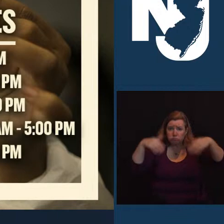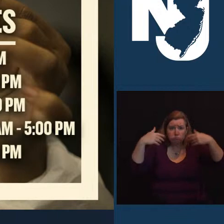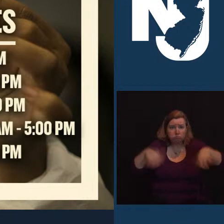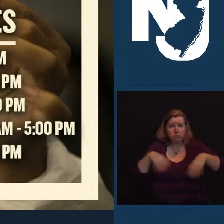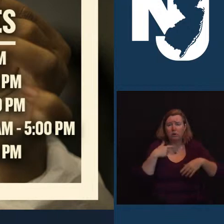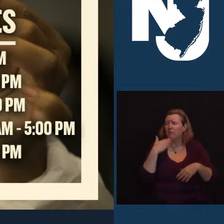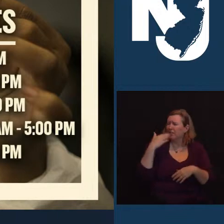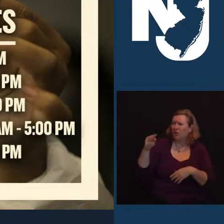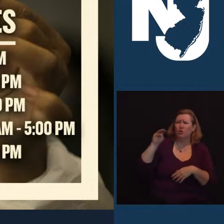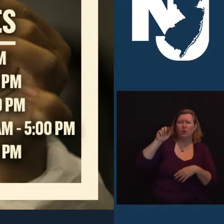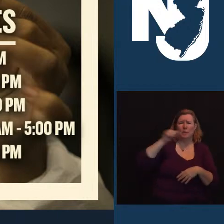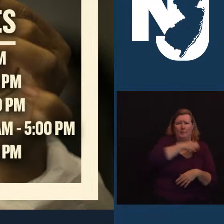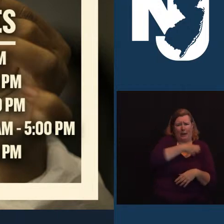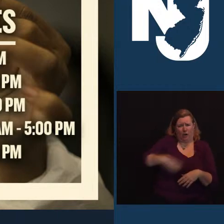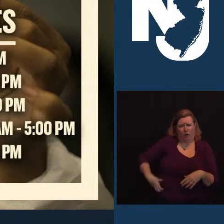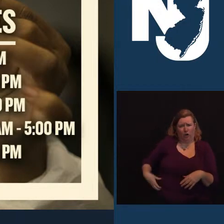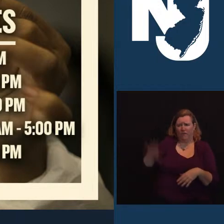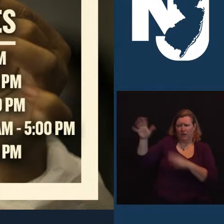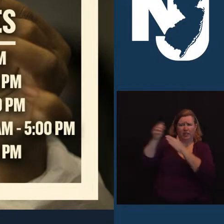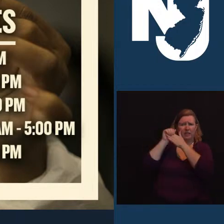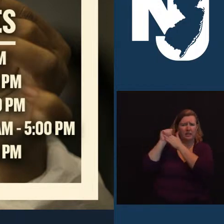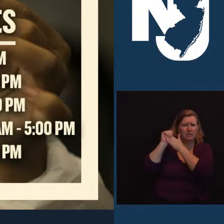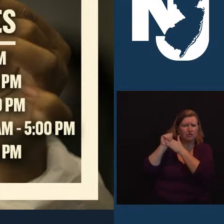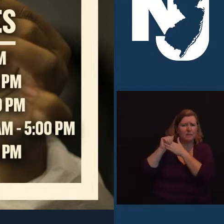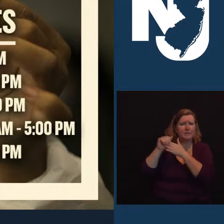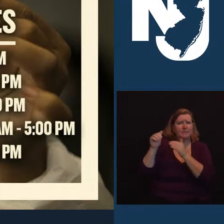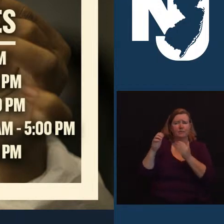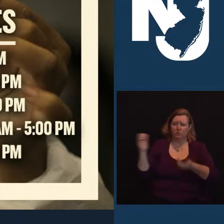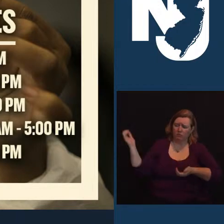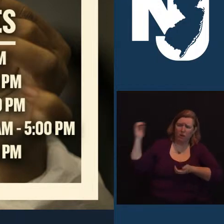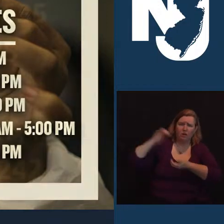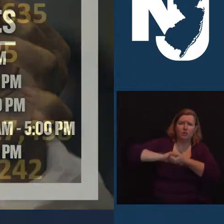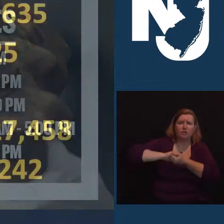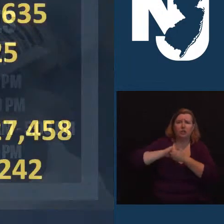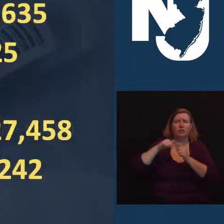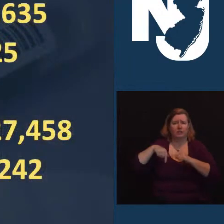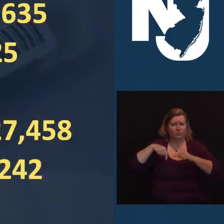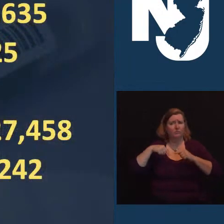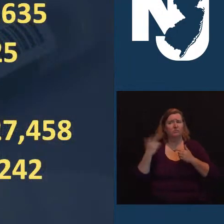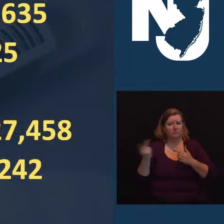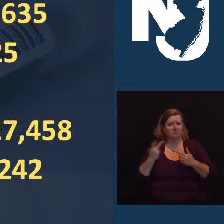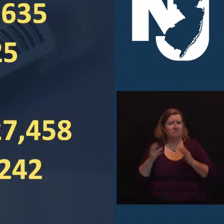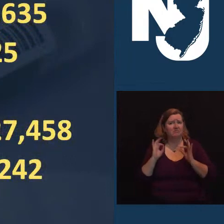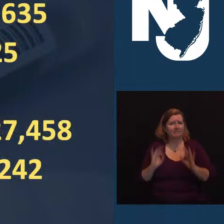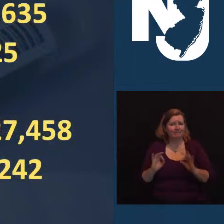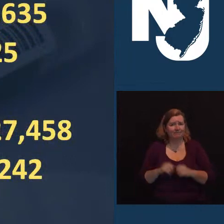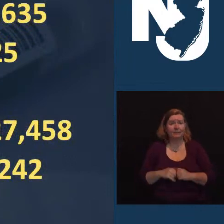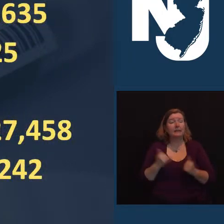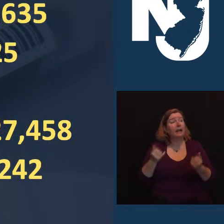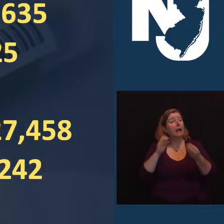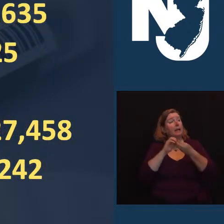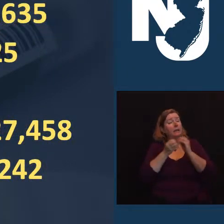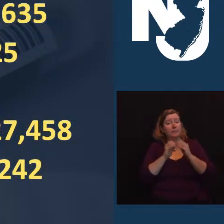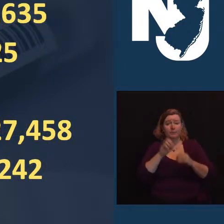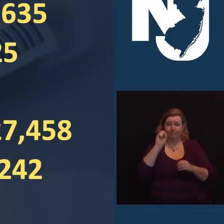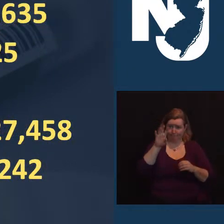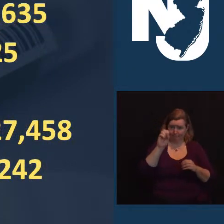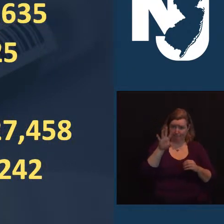Baraka's leadership and for his continued partnership. Continuing with numbers, reporting an additional